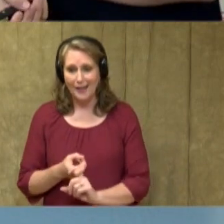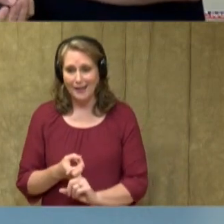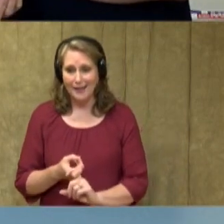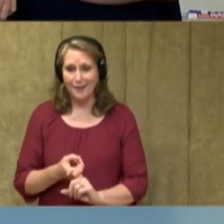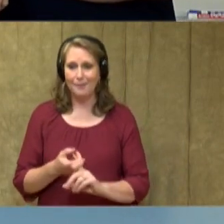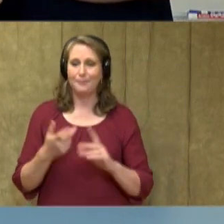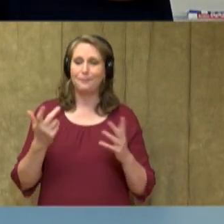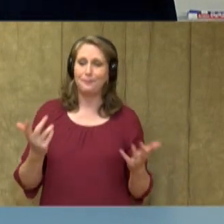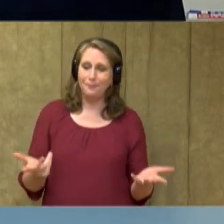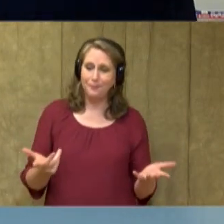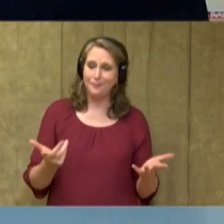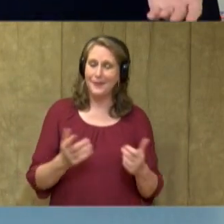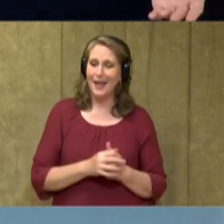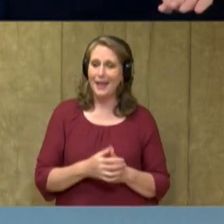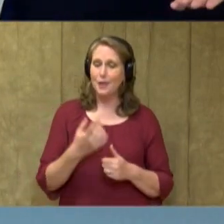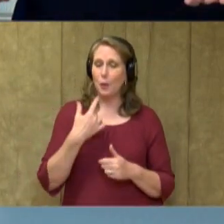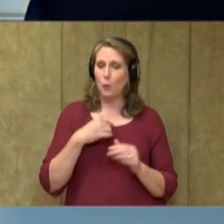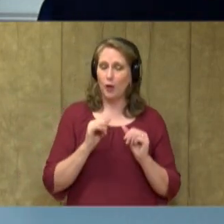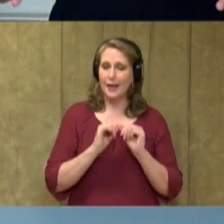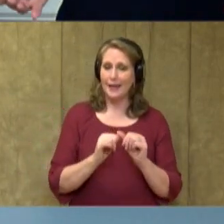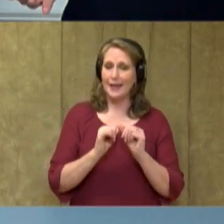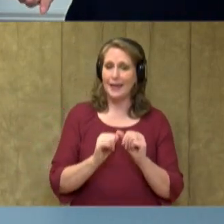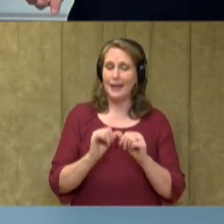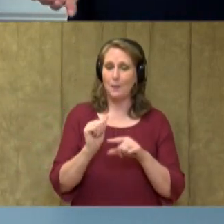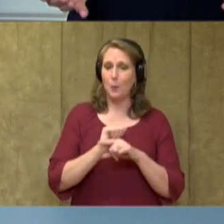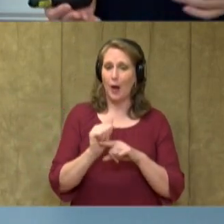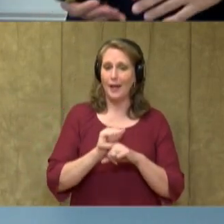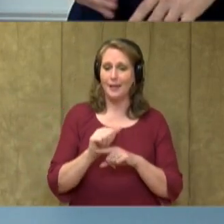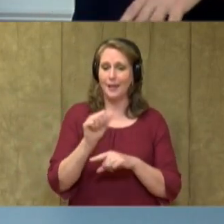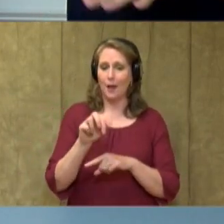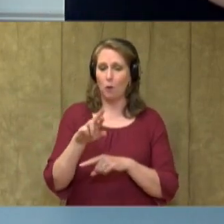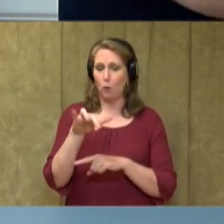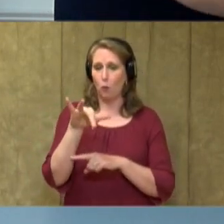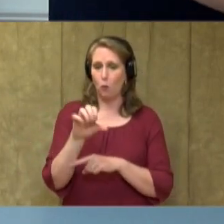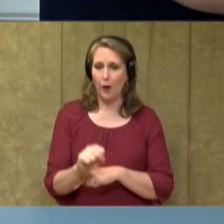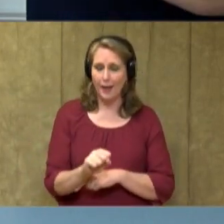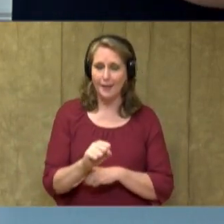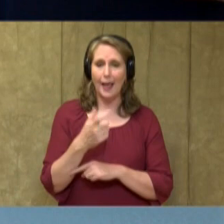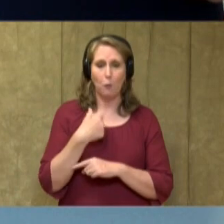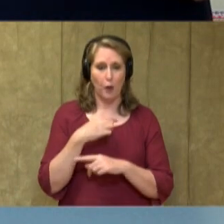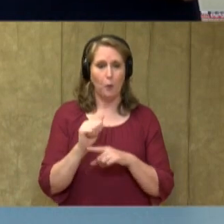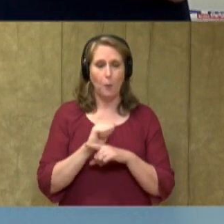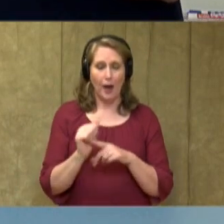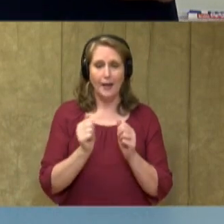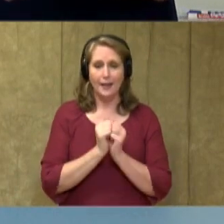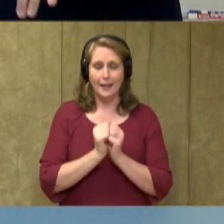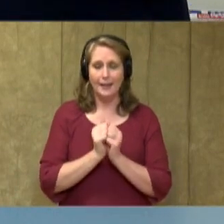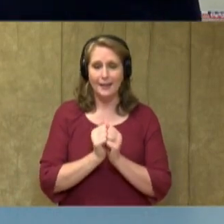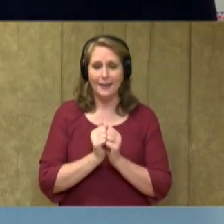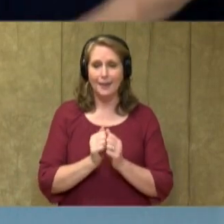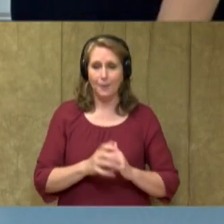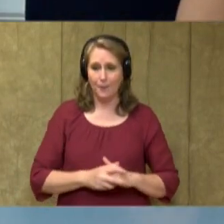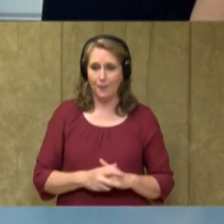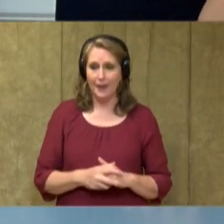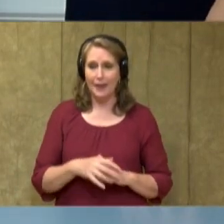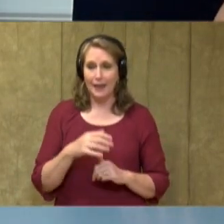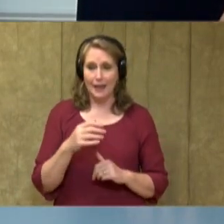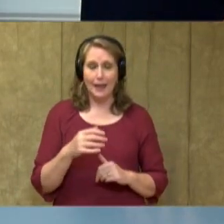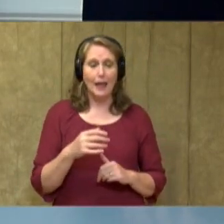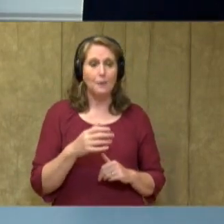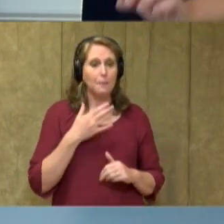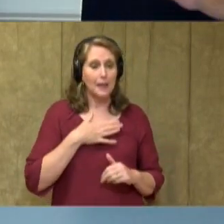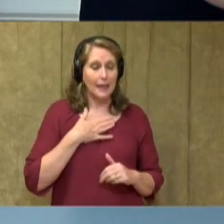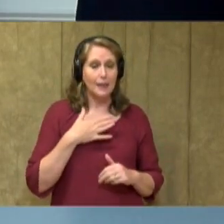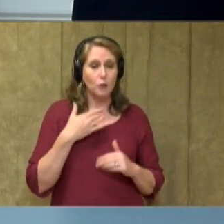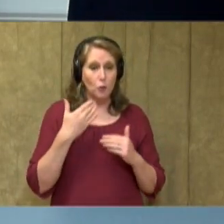right, so we are going to keep up talking about our arrays today, and we're going to practice making some arrays. So if you don't have a